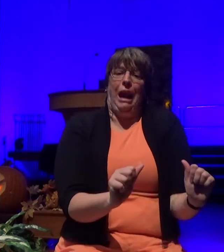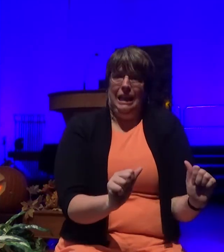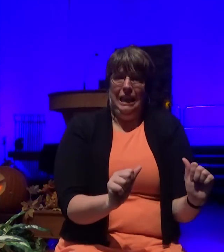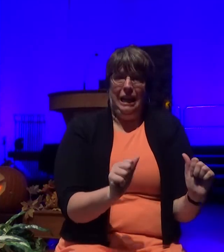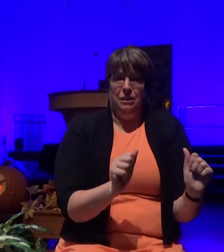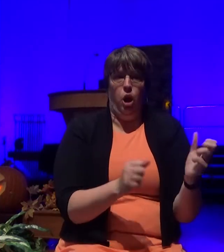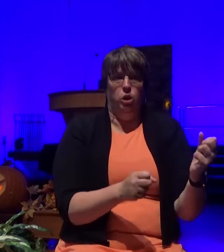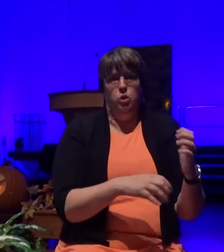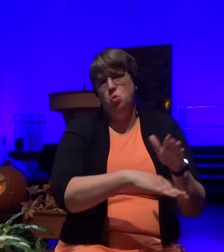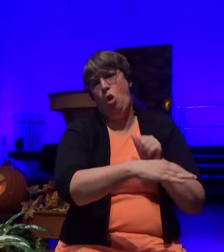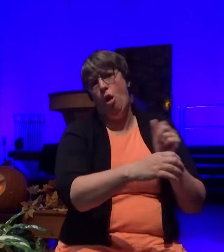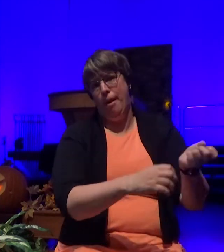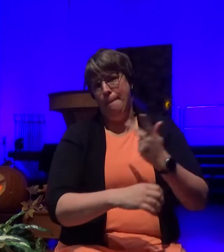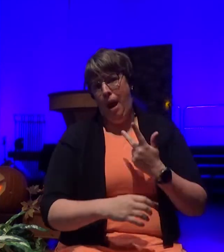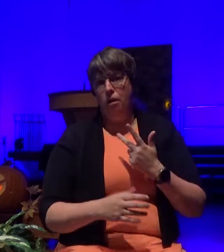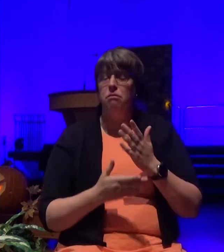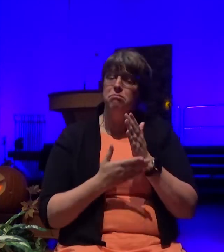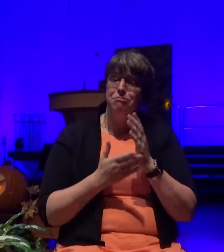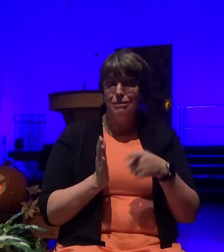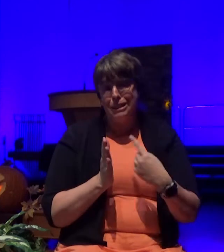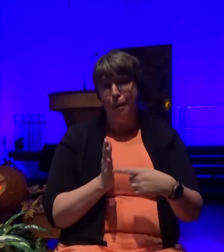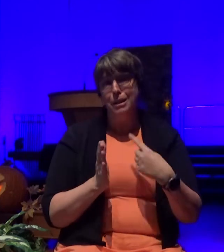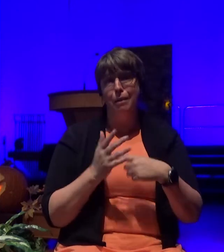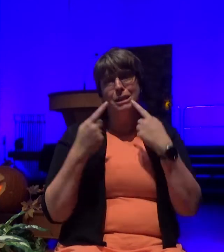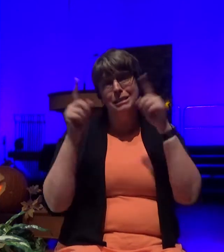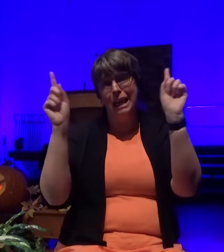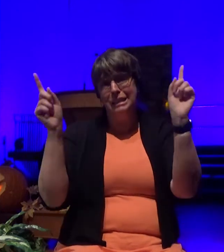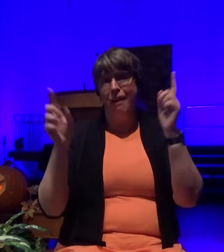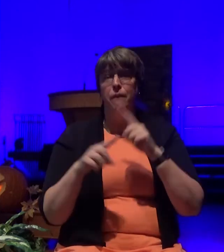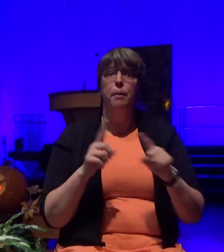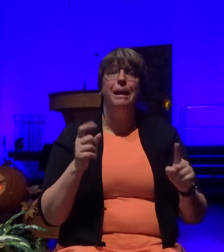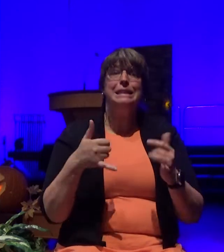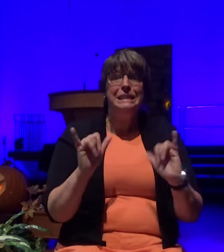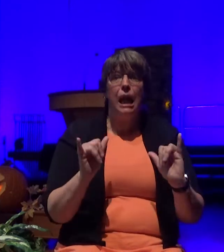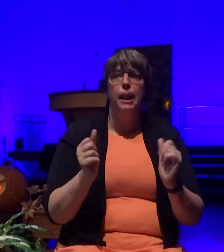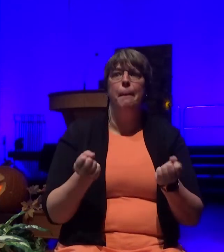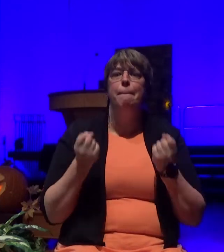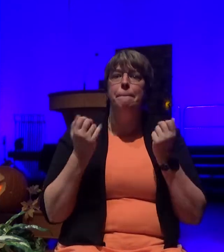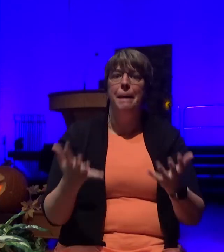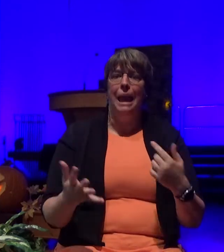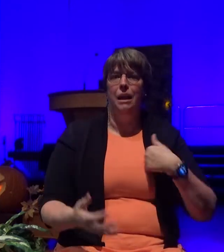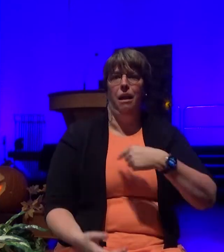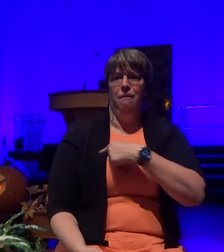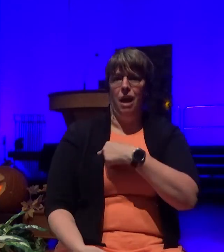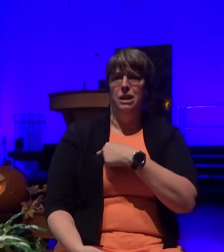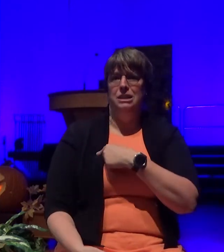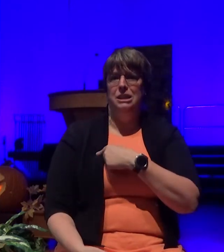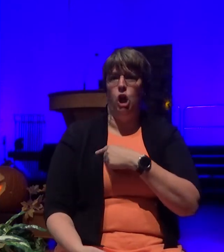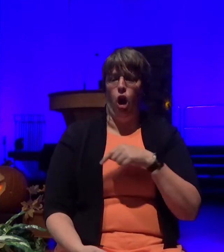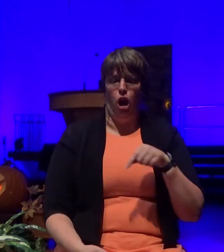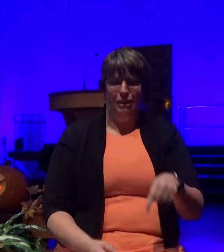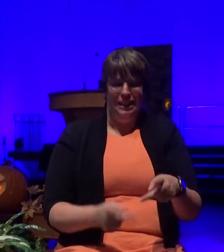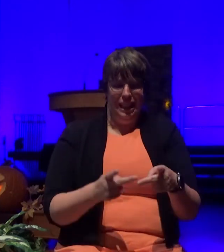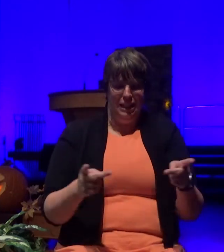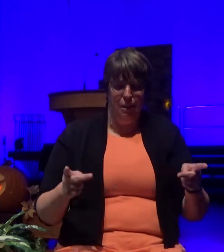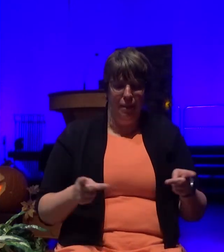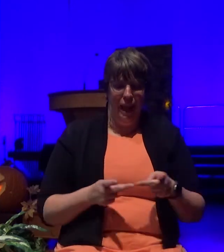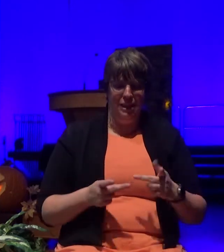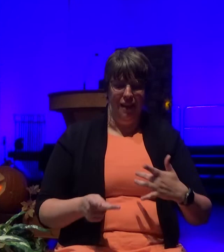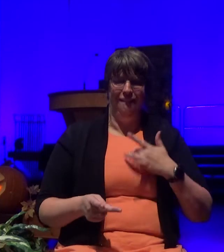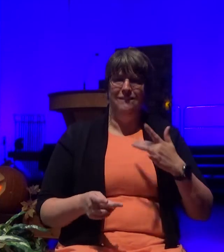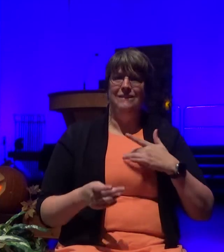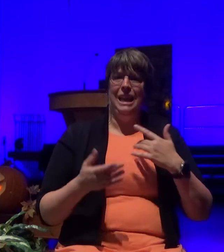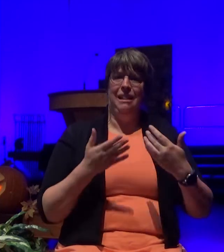been successful, but still many of us exist in a perpetual state of feeling disconnected,